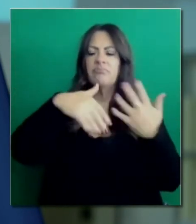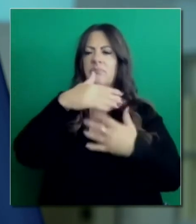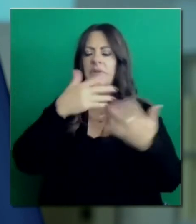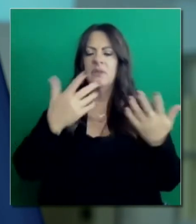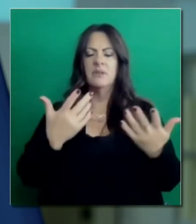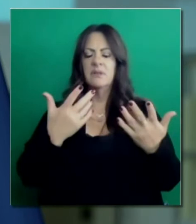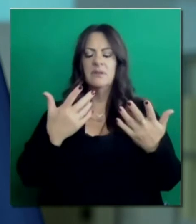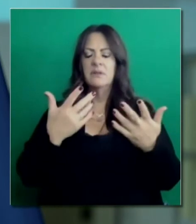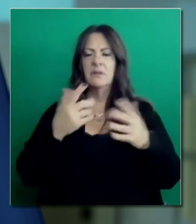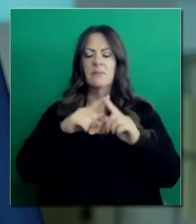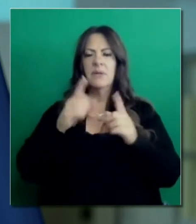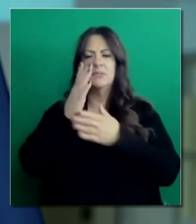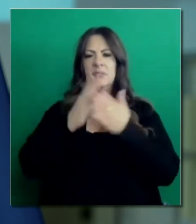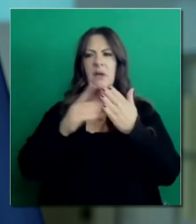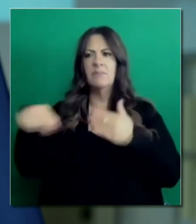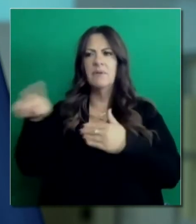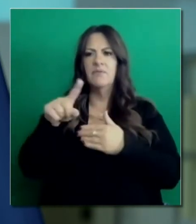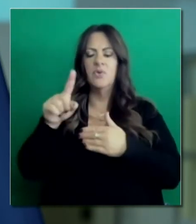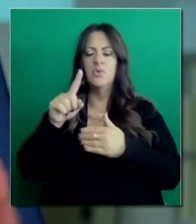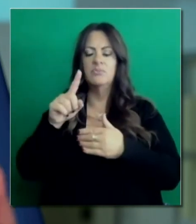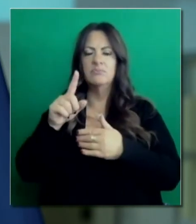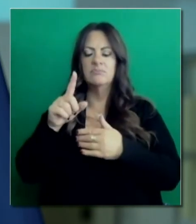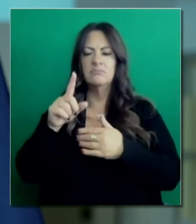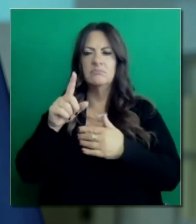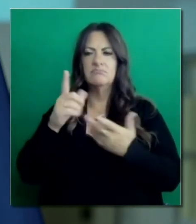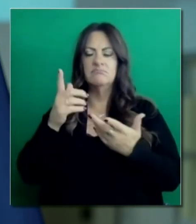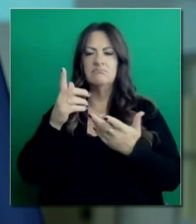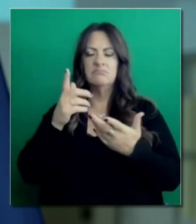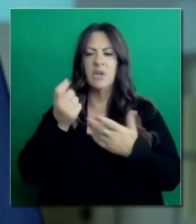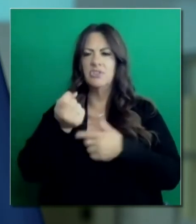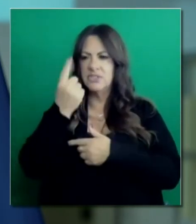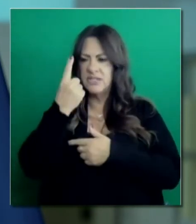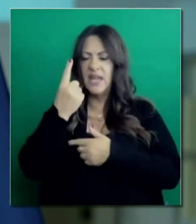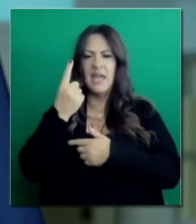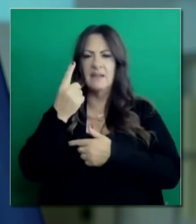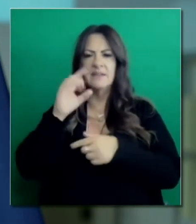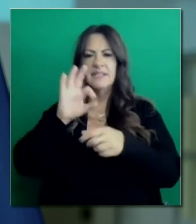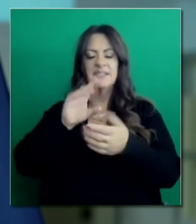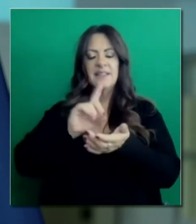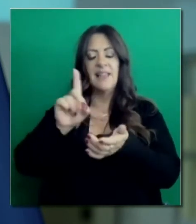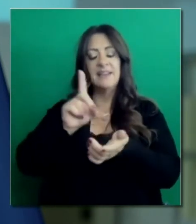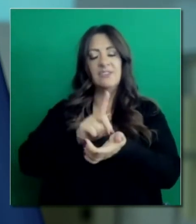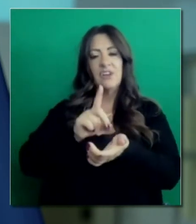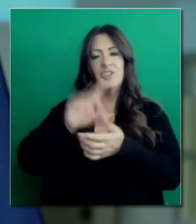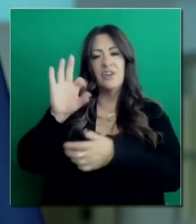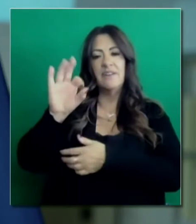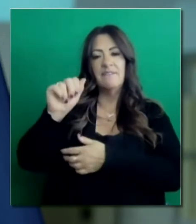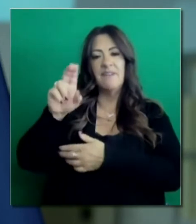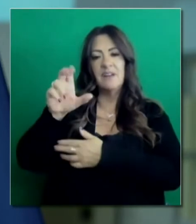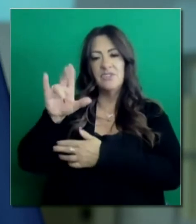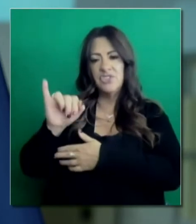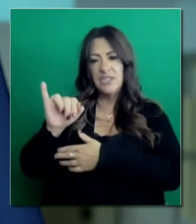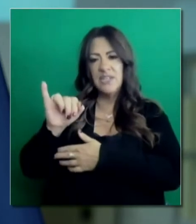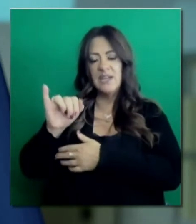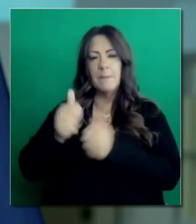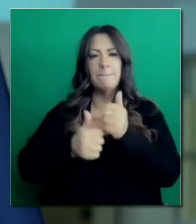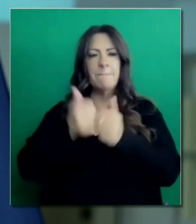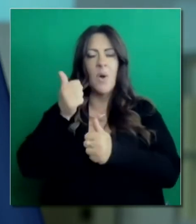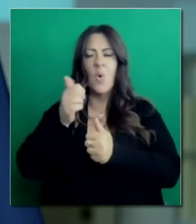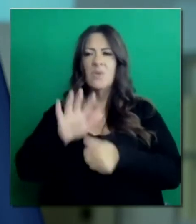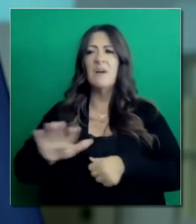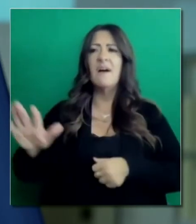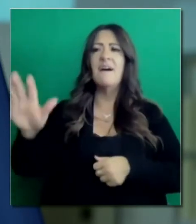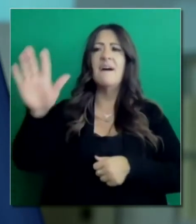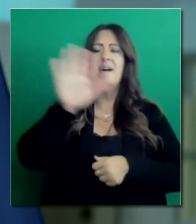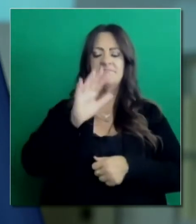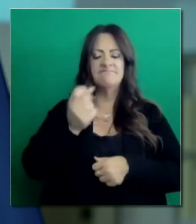And respectfully, the doctors, the experts from Dr. Fauci on down, the overwhelming majority, I mean, it's like climate science.